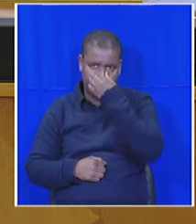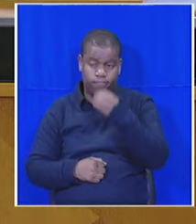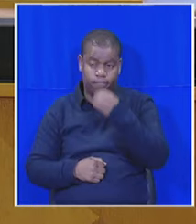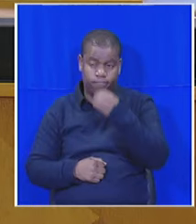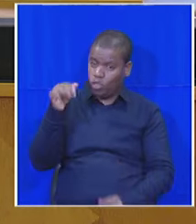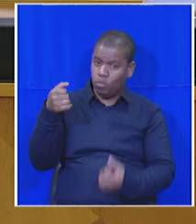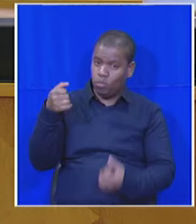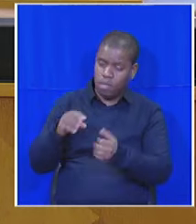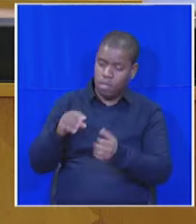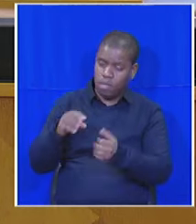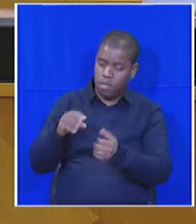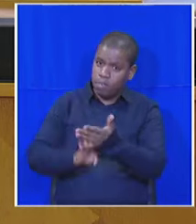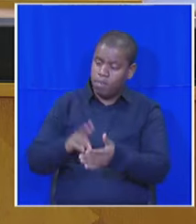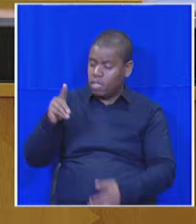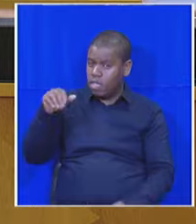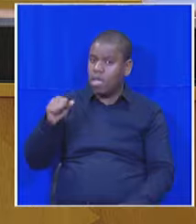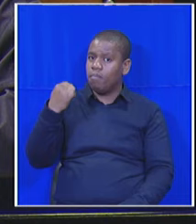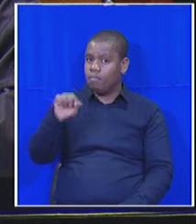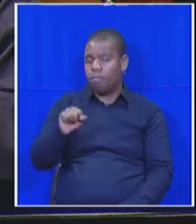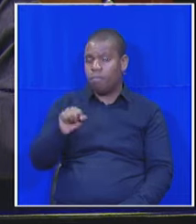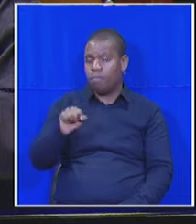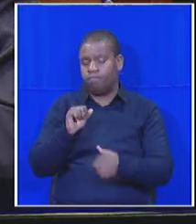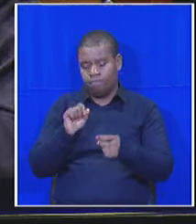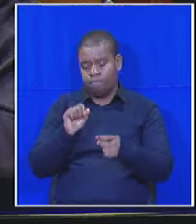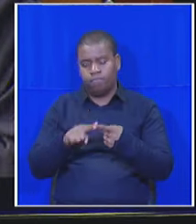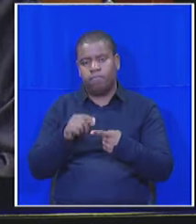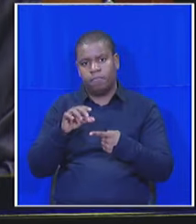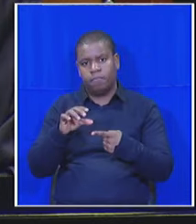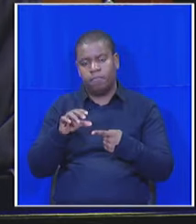Chairperson, please note the objection of the DA. Thank you. Objection is noted.